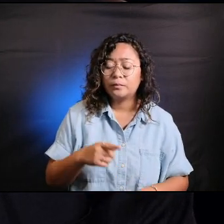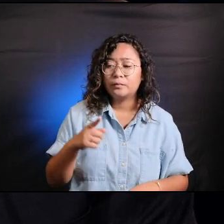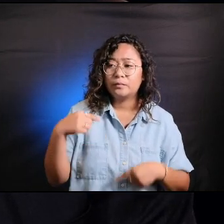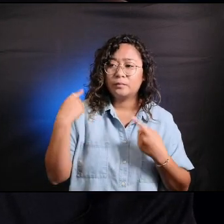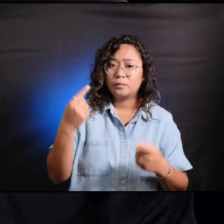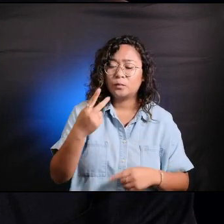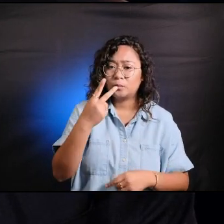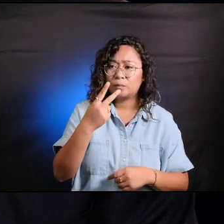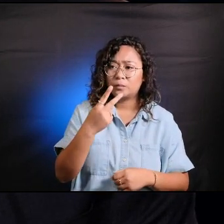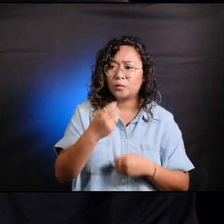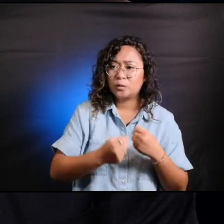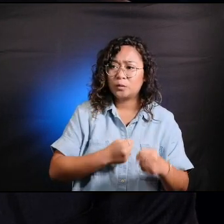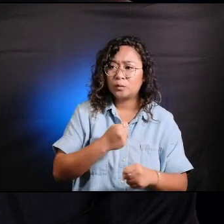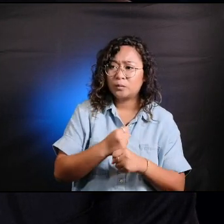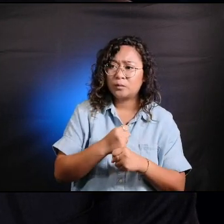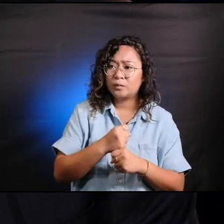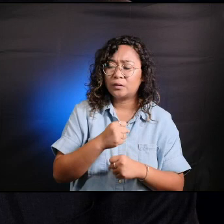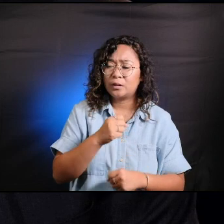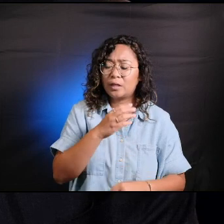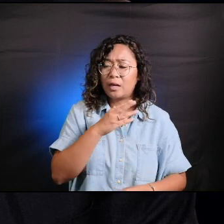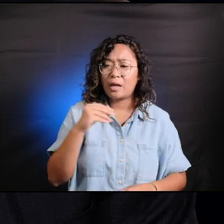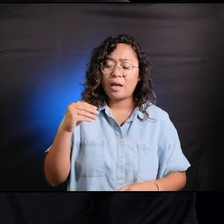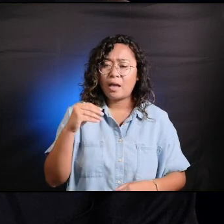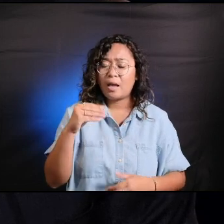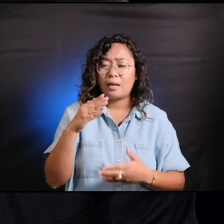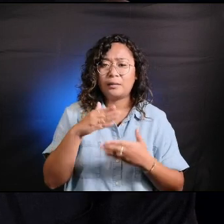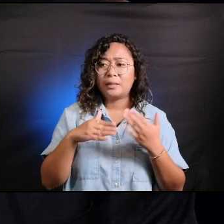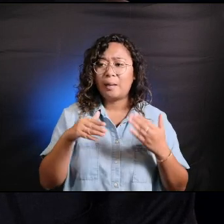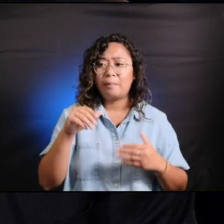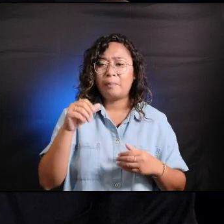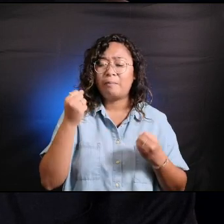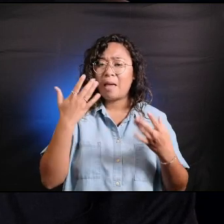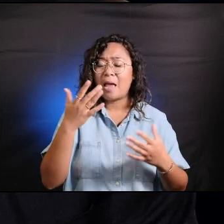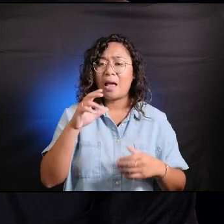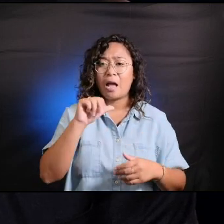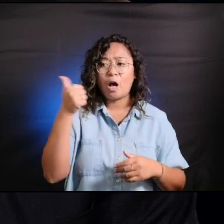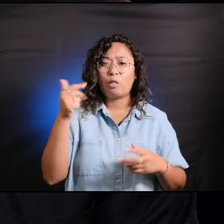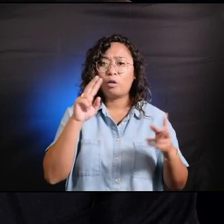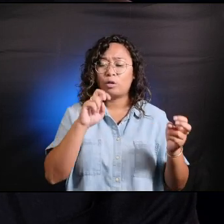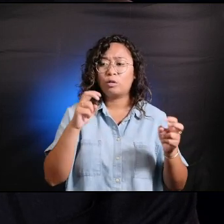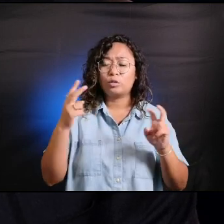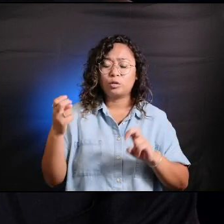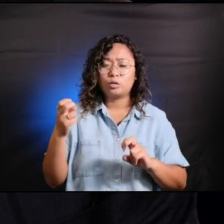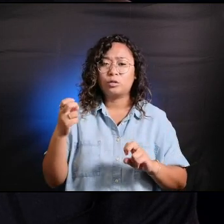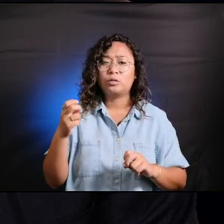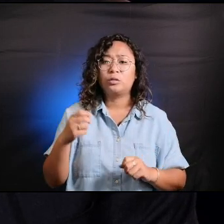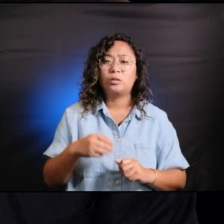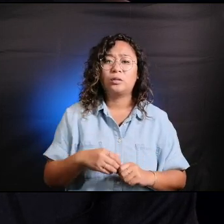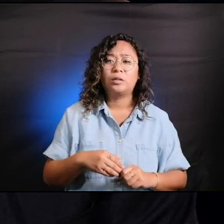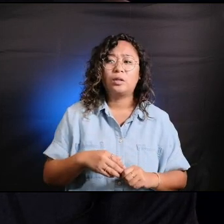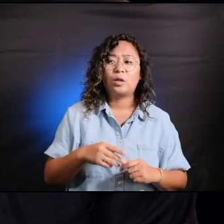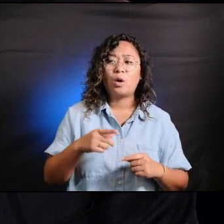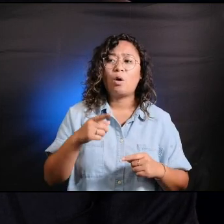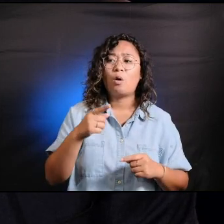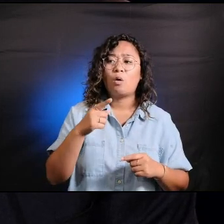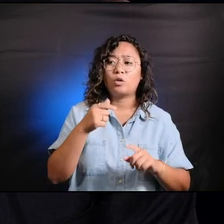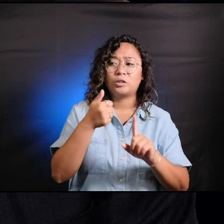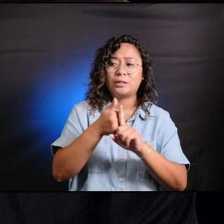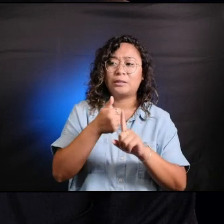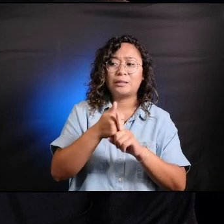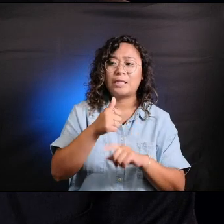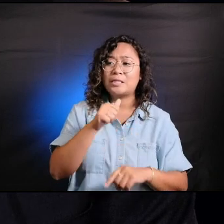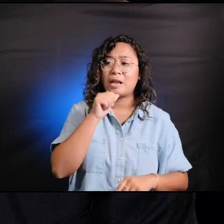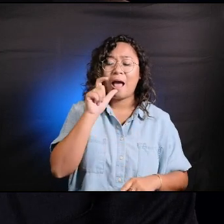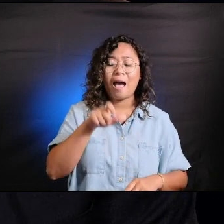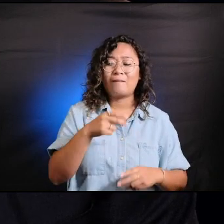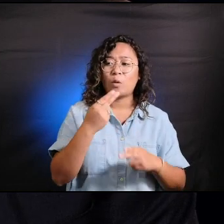under, and those who are suffering with respiratory issues are exempt from the mask wearing. Right. Well,